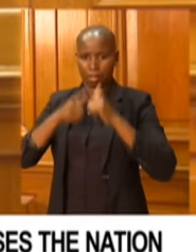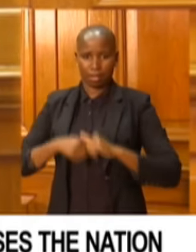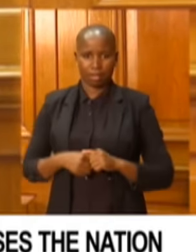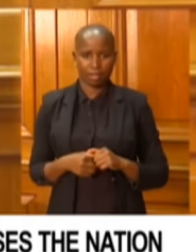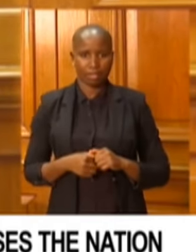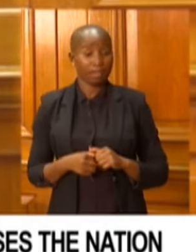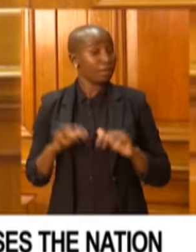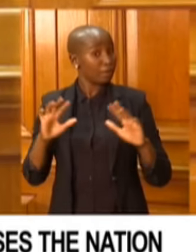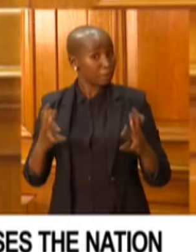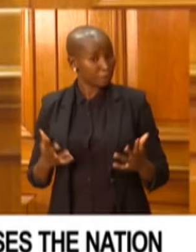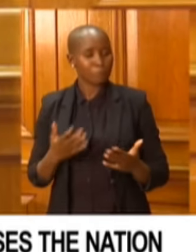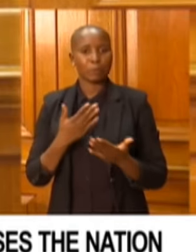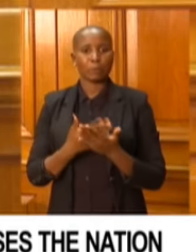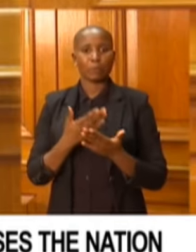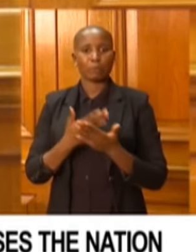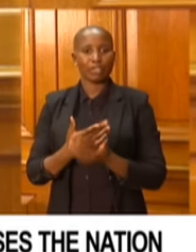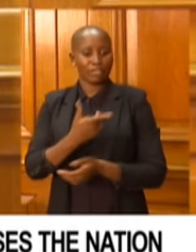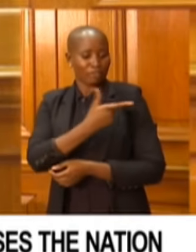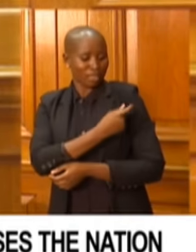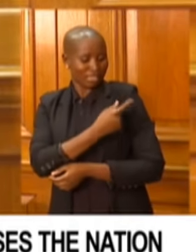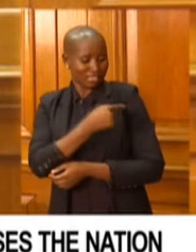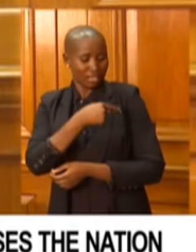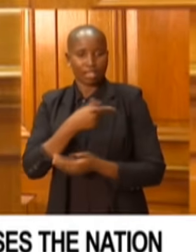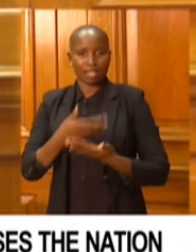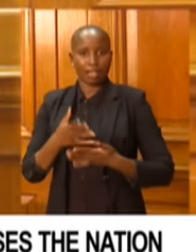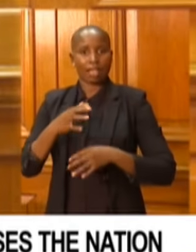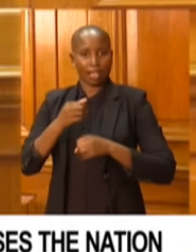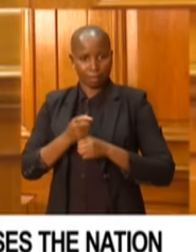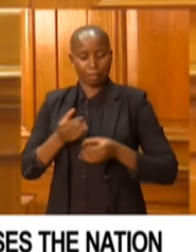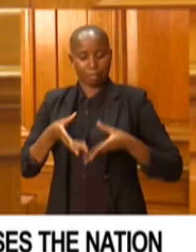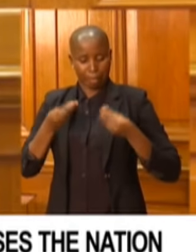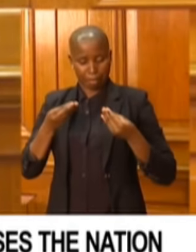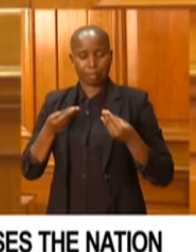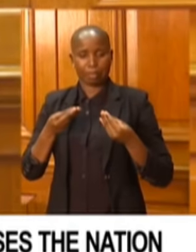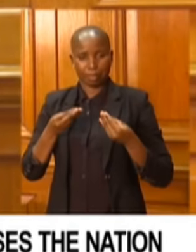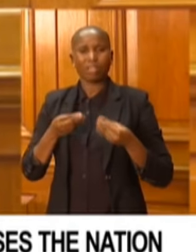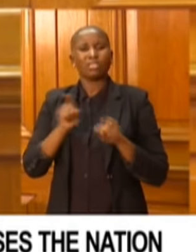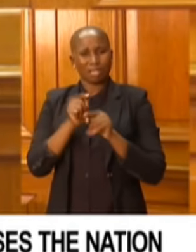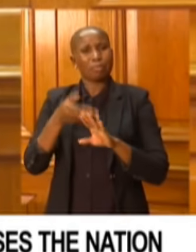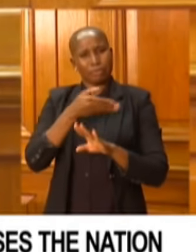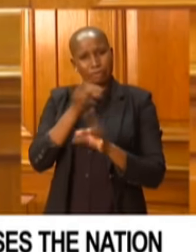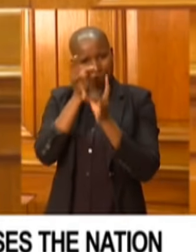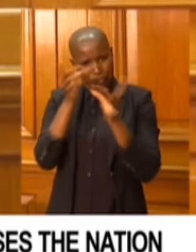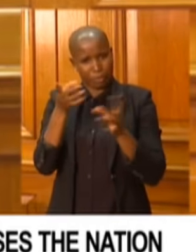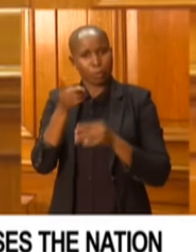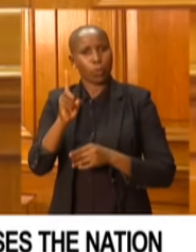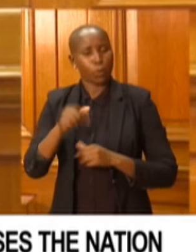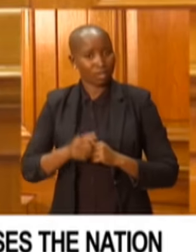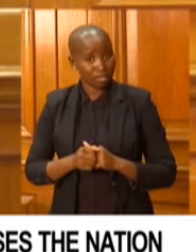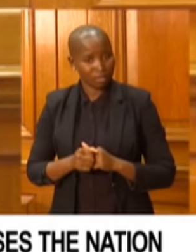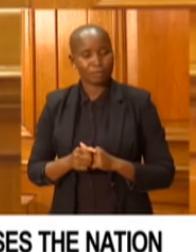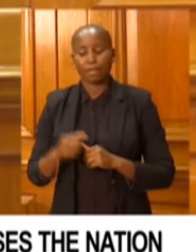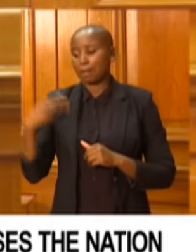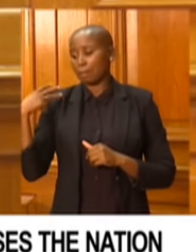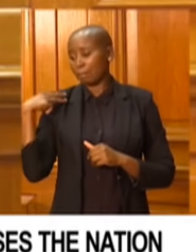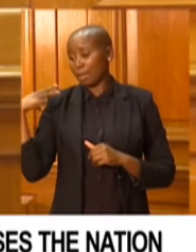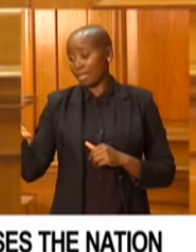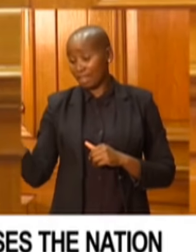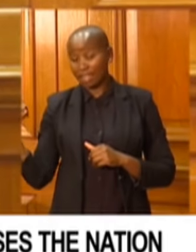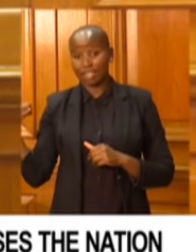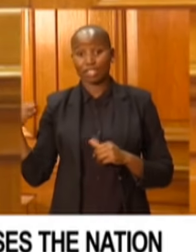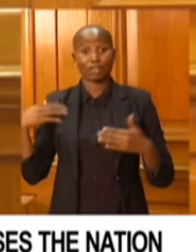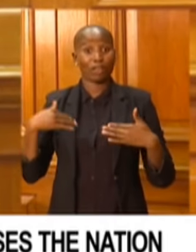to secure vaccine doses for countries on the continent. As I said before, our own Minister of Health, Dr.